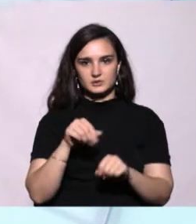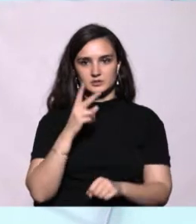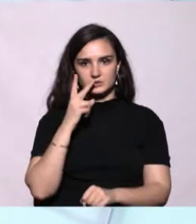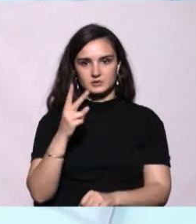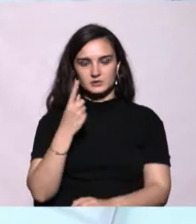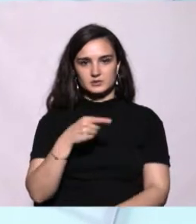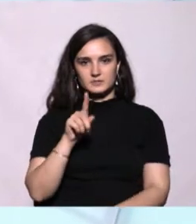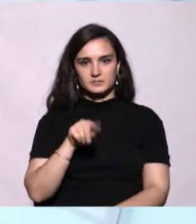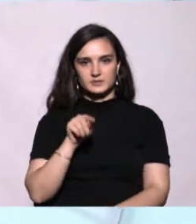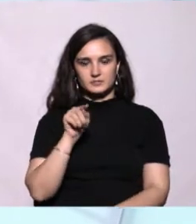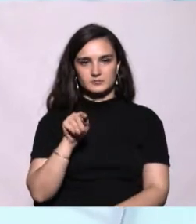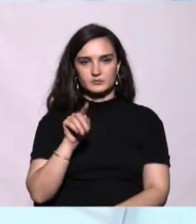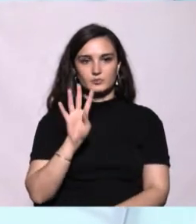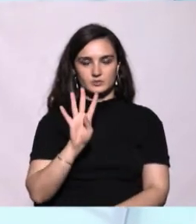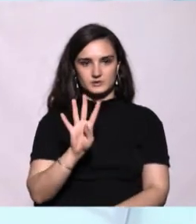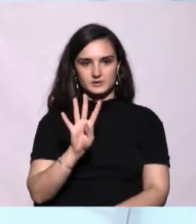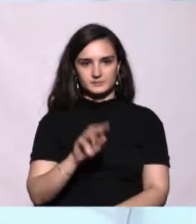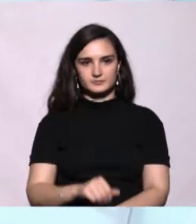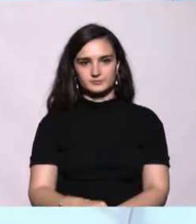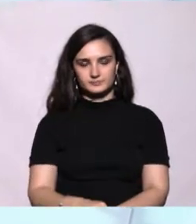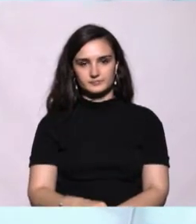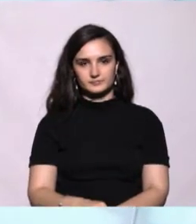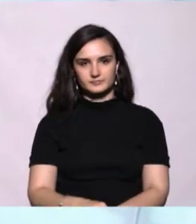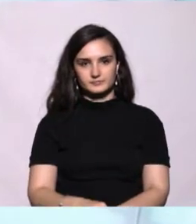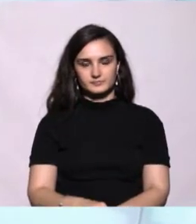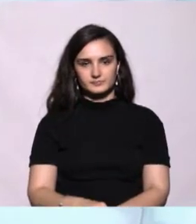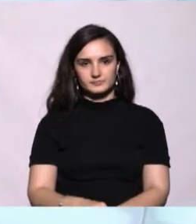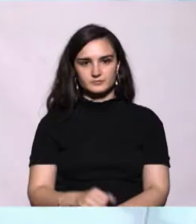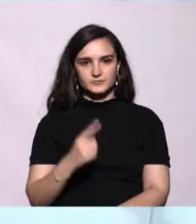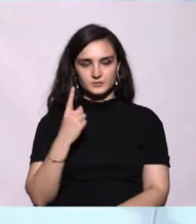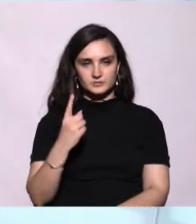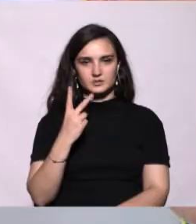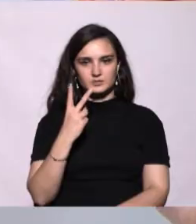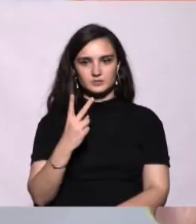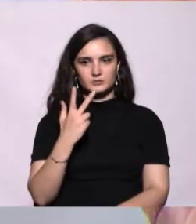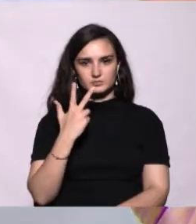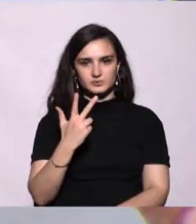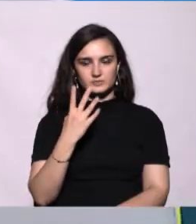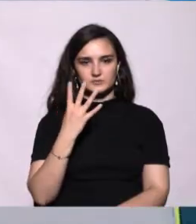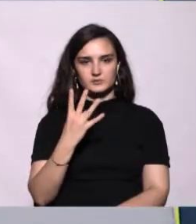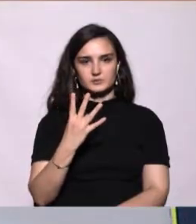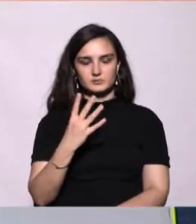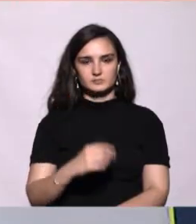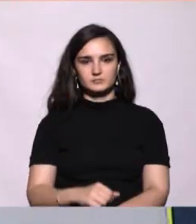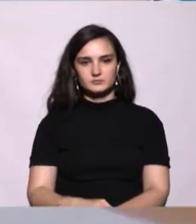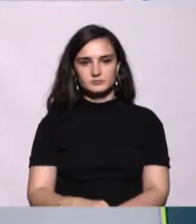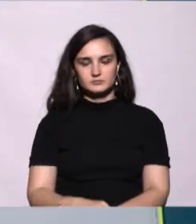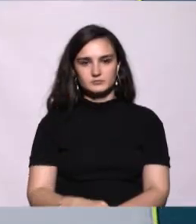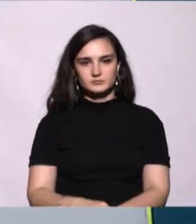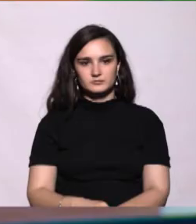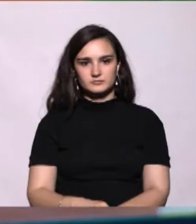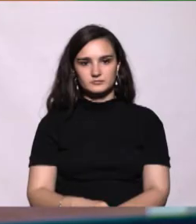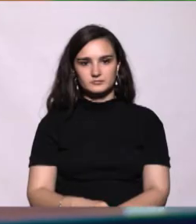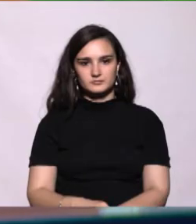this number. Four. One, two, three, four. Number four.